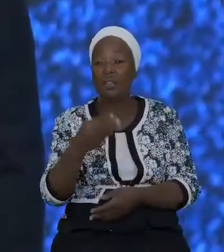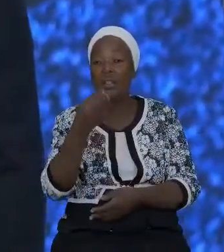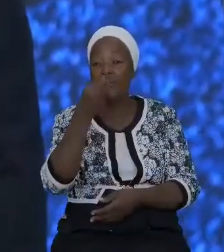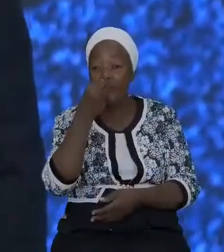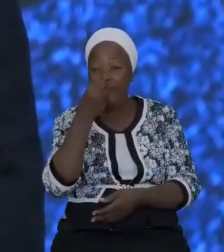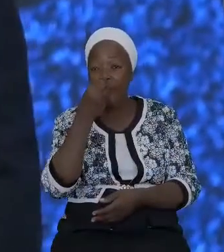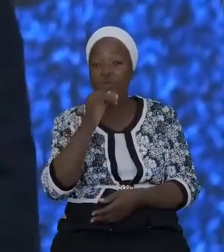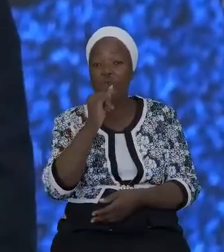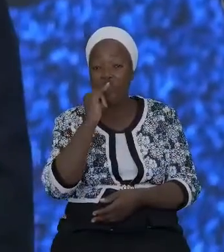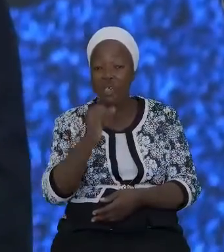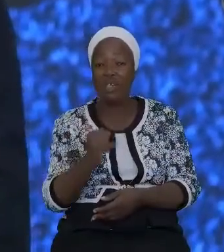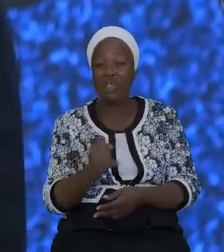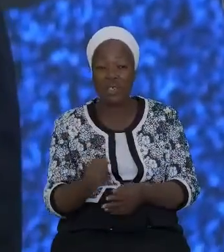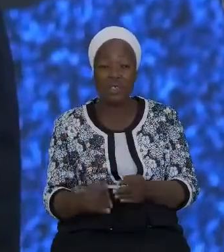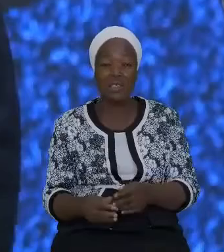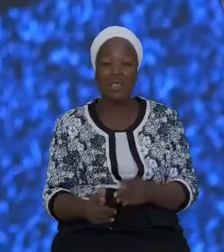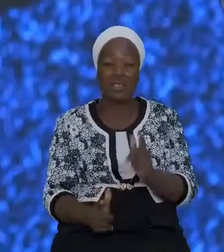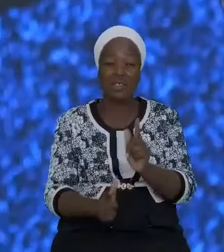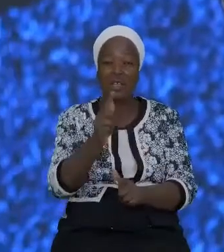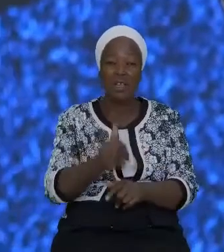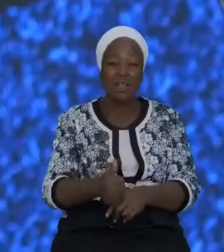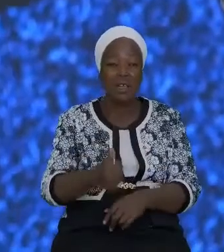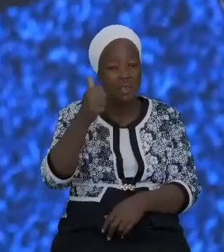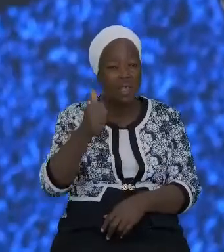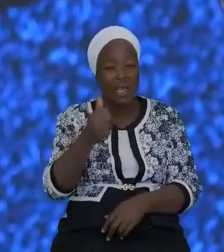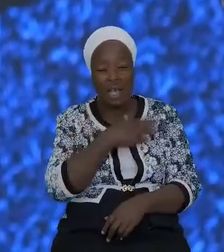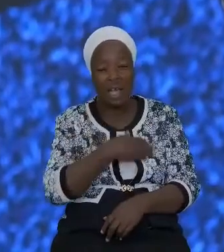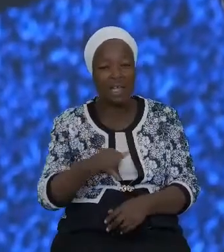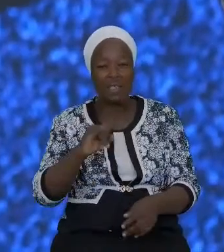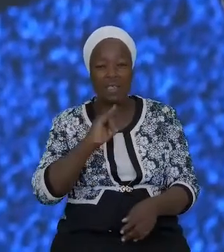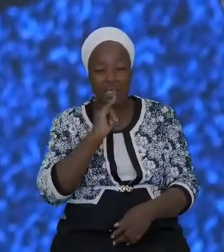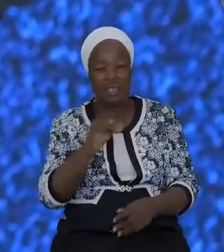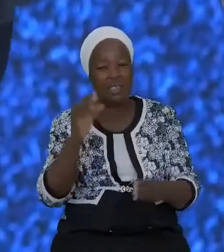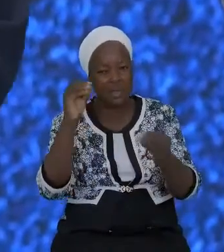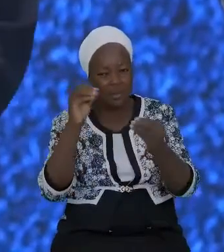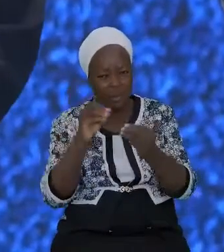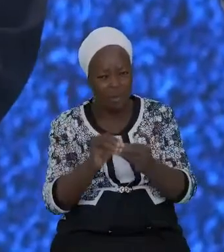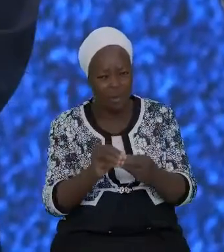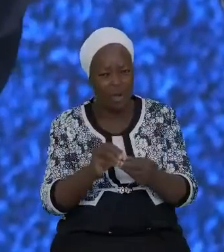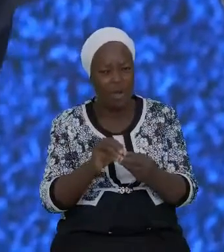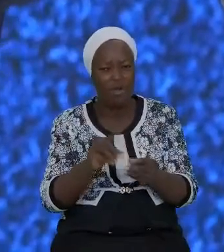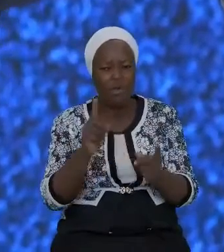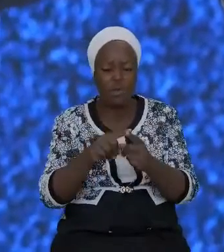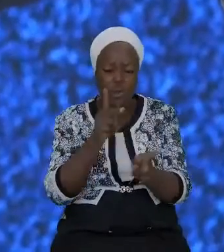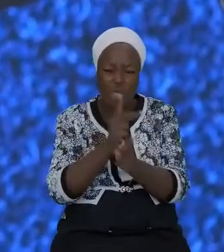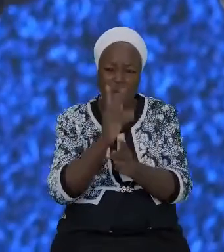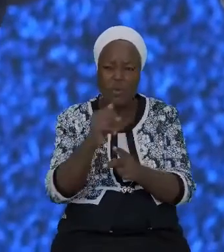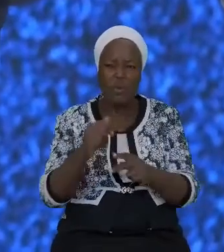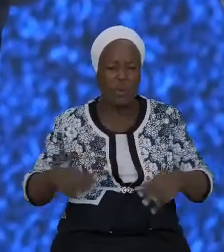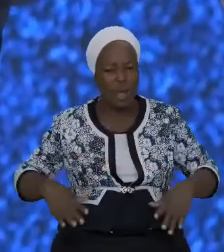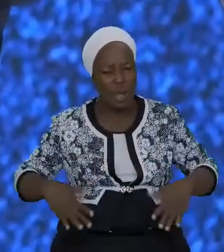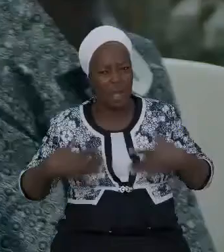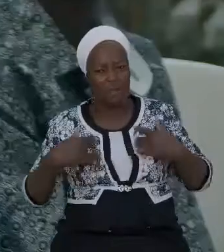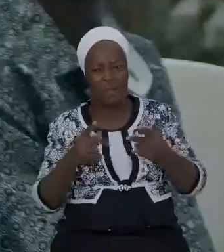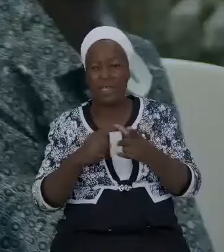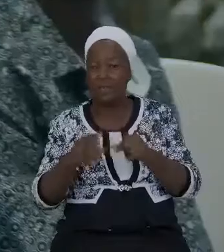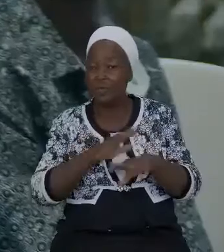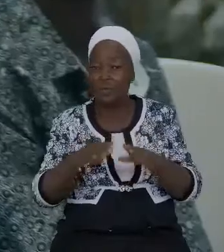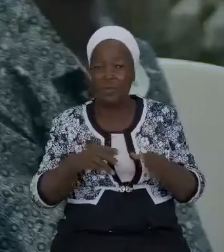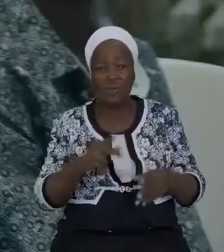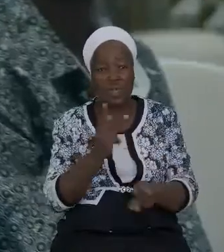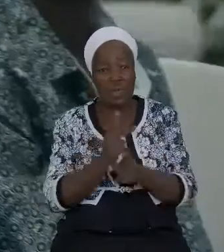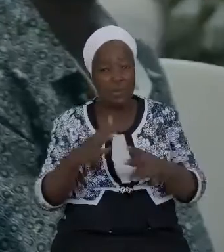is greater. The food is more. You're keeping alive. If you don't keep alive, how do you fulfill